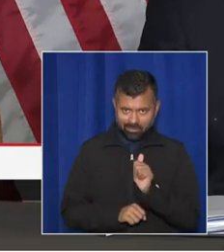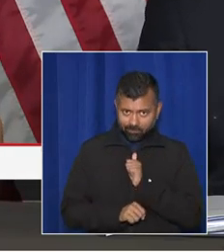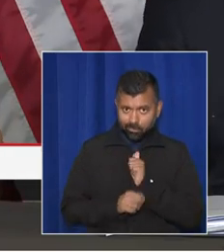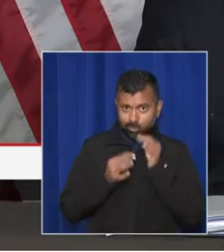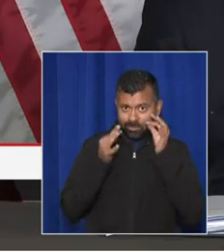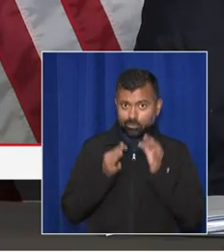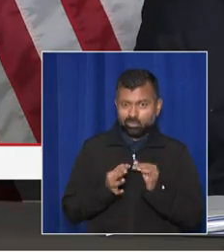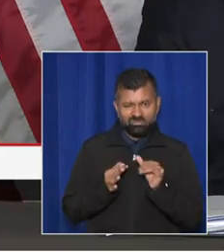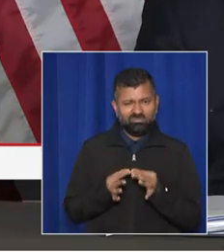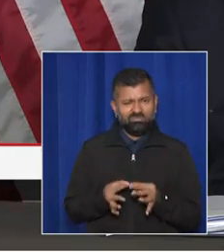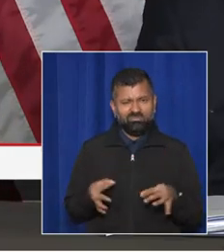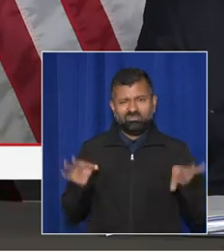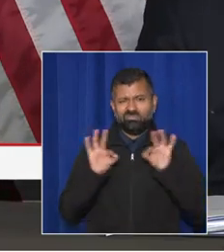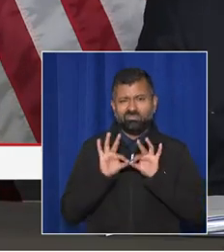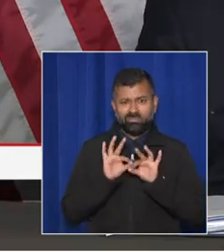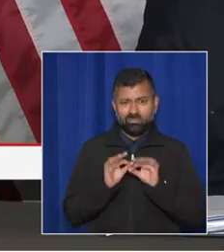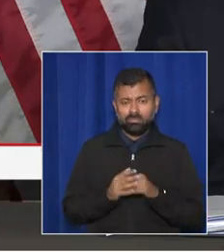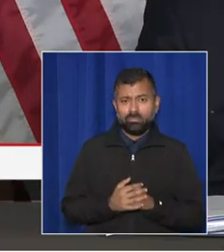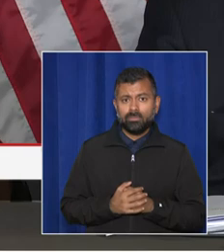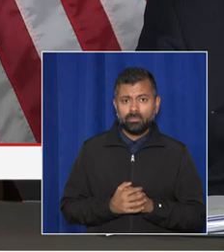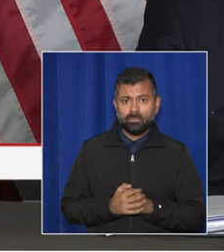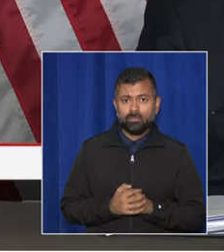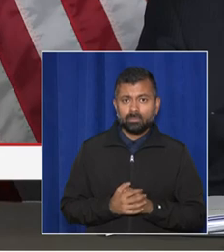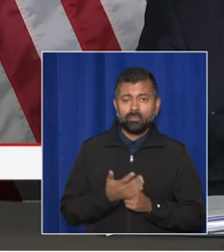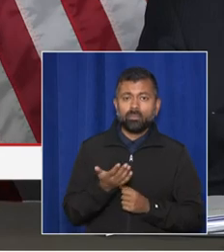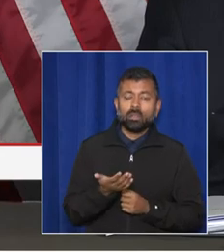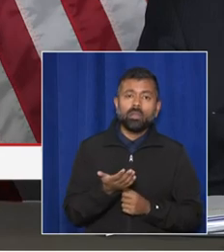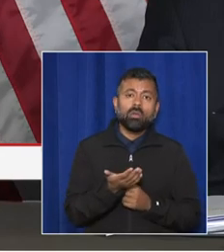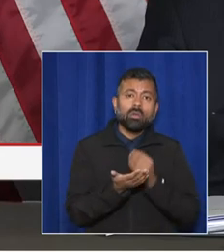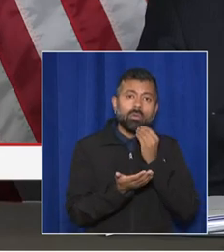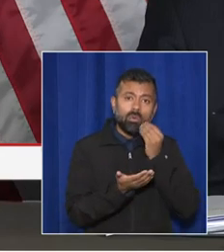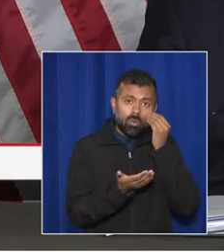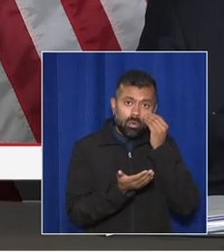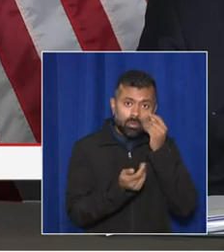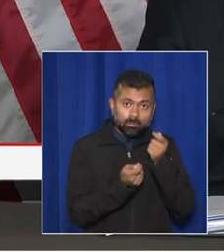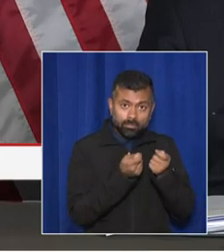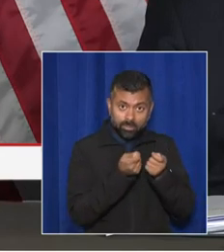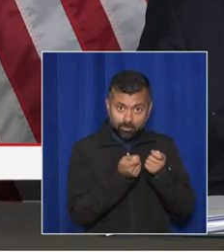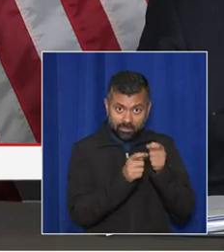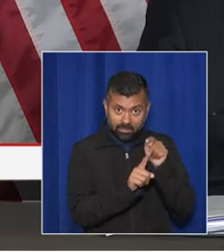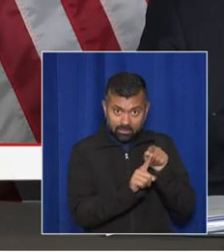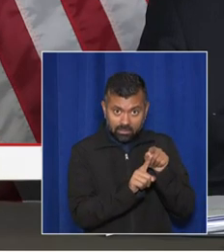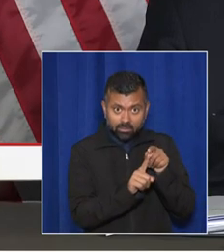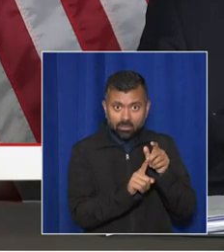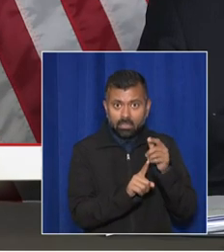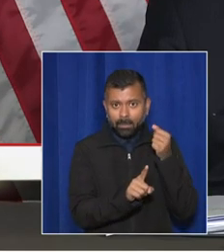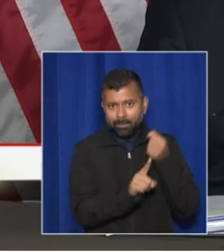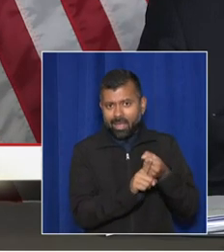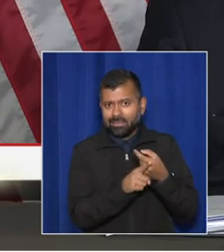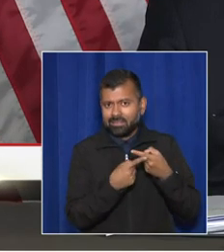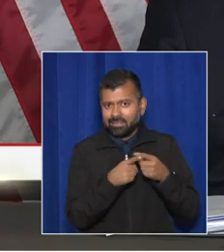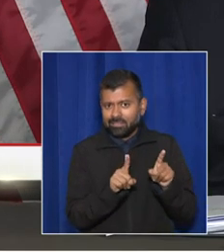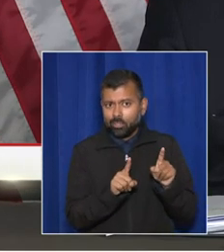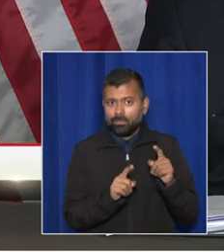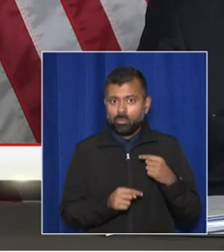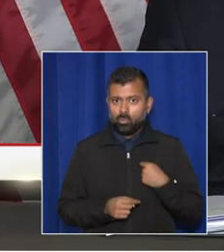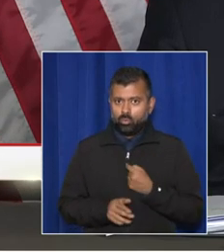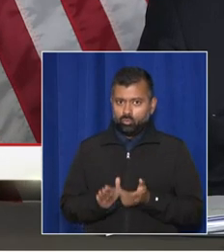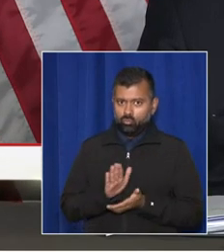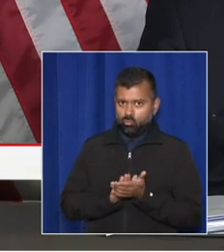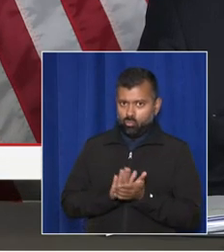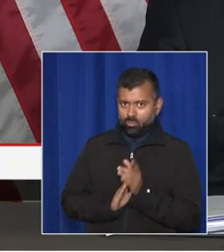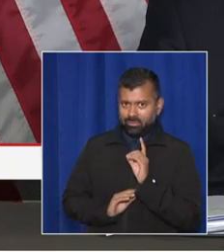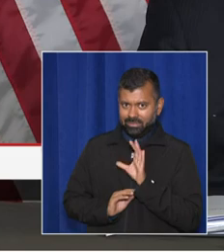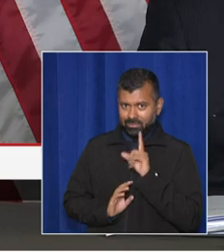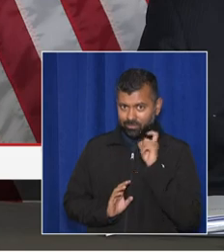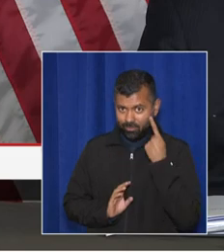there any impacts on home rule? But we also are in the space where we run a government of 700,000 people. And